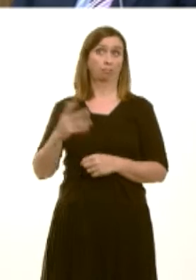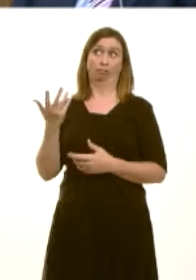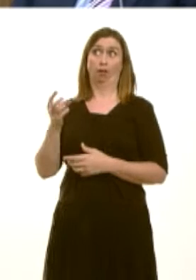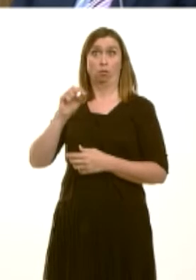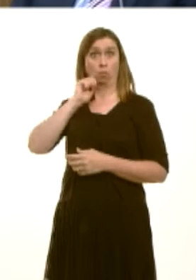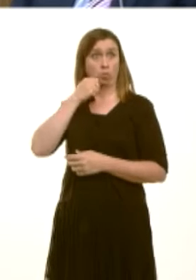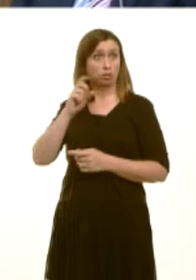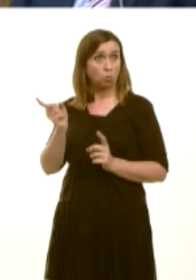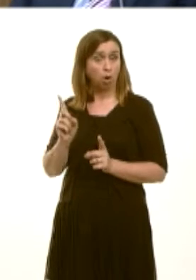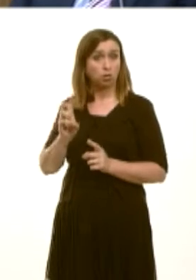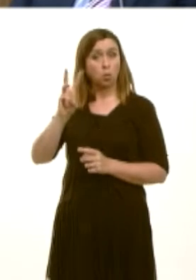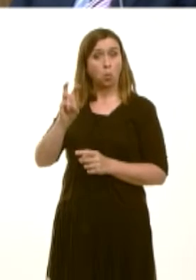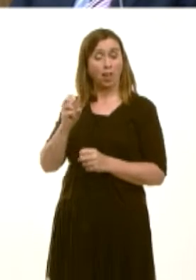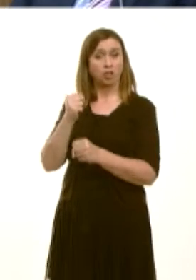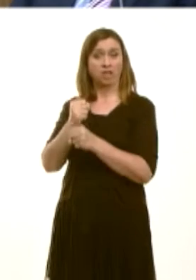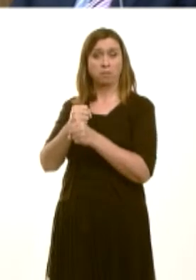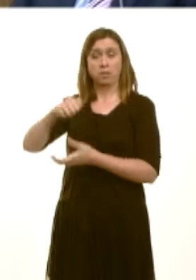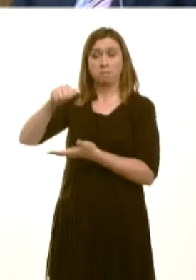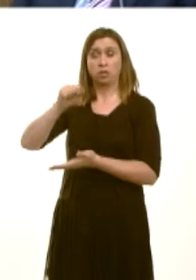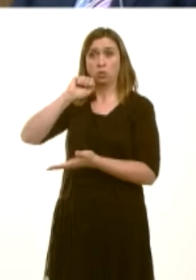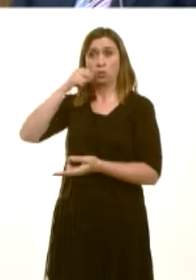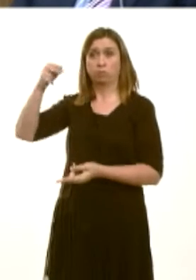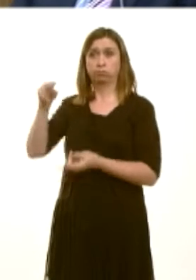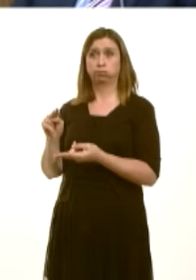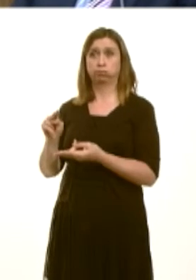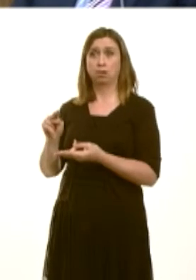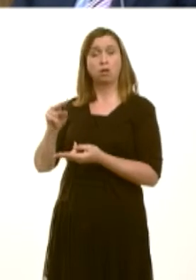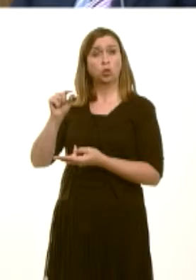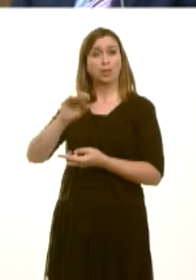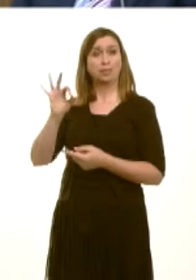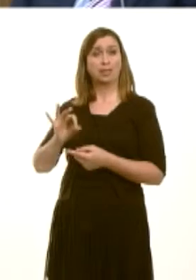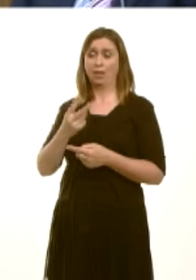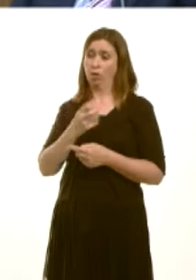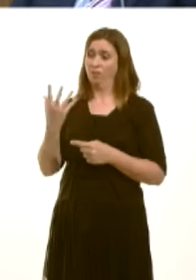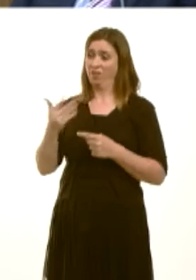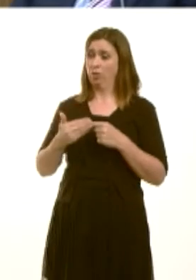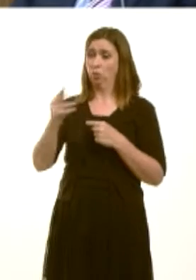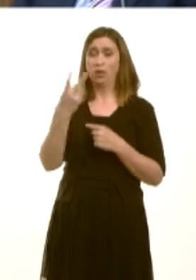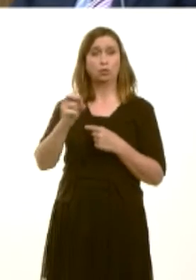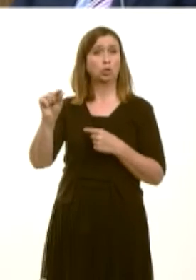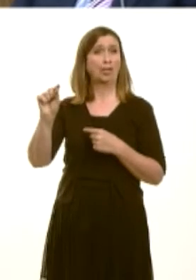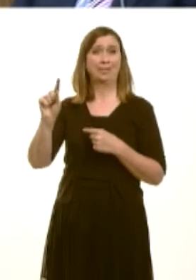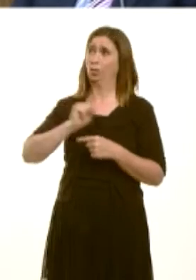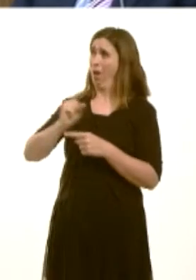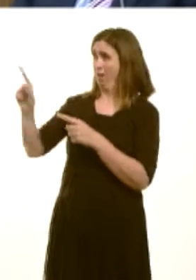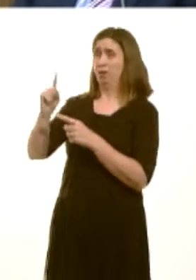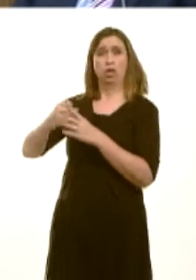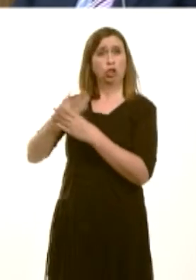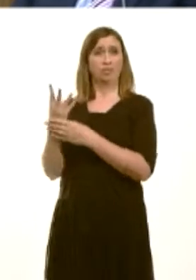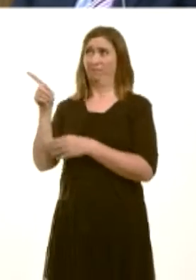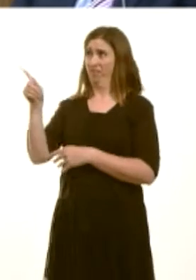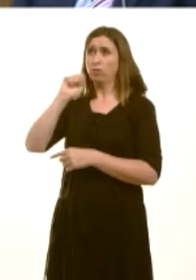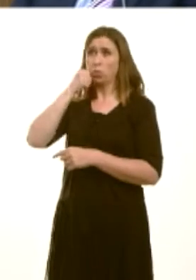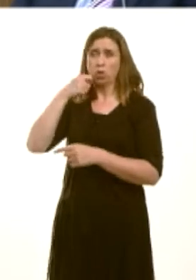Welsh government budgets between 2015 and 2020. We can all see what that would lead to. We know from the party opposite that they would cut